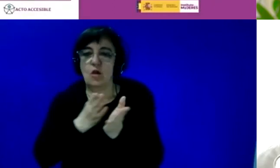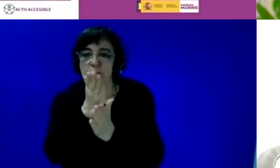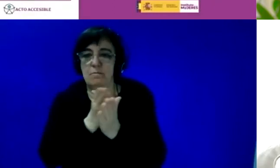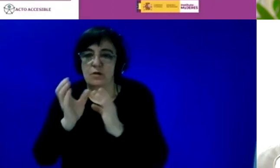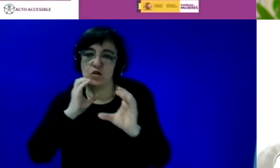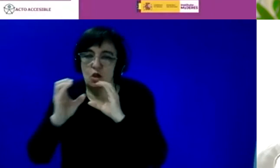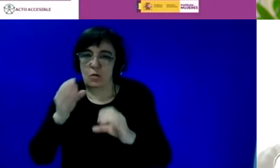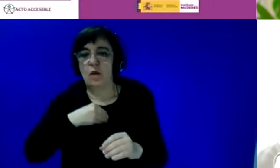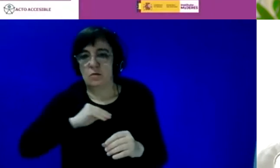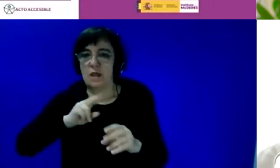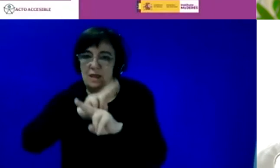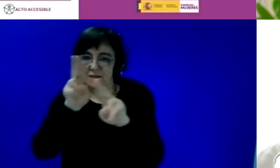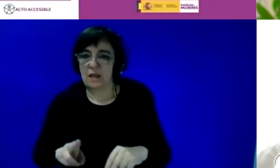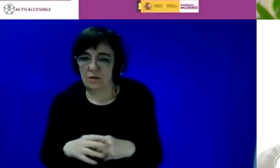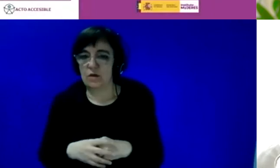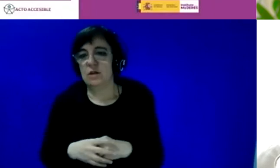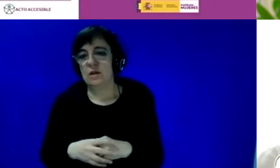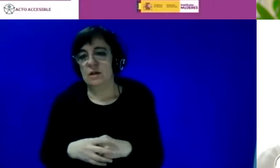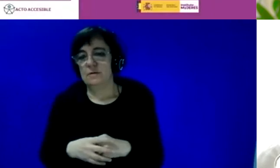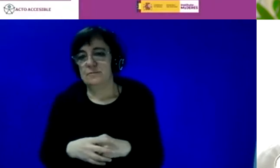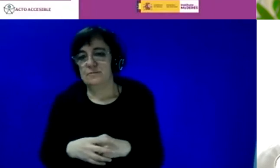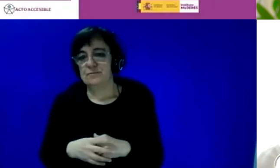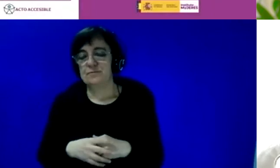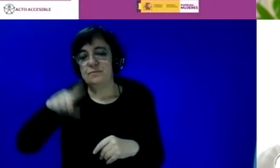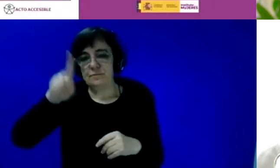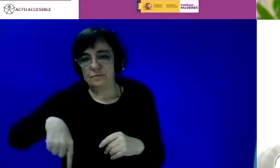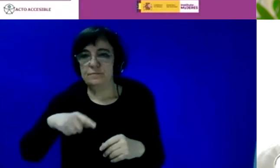water shortage in some areas.